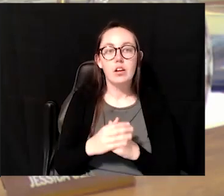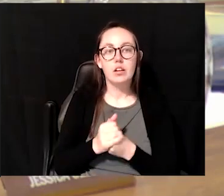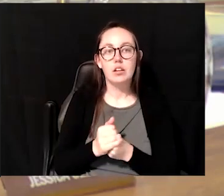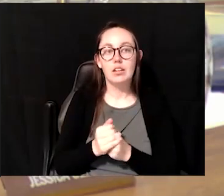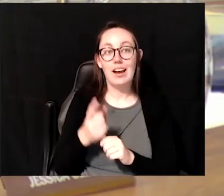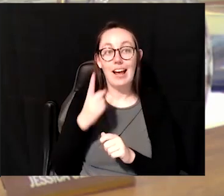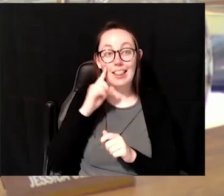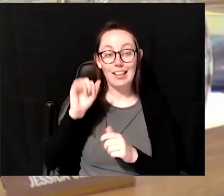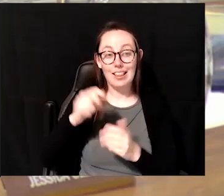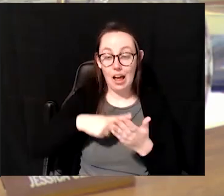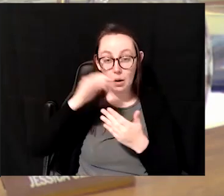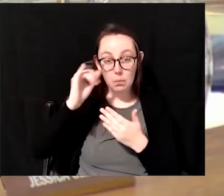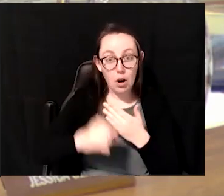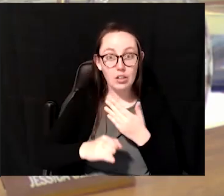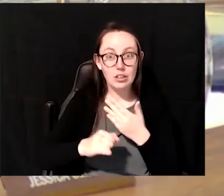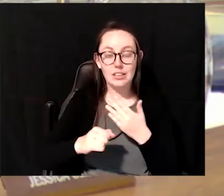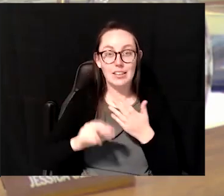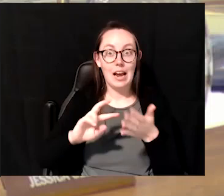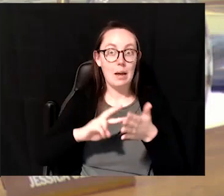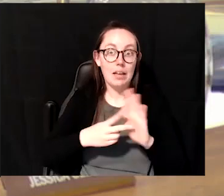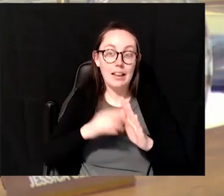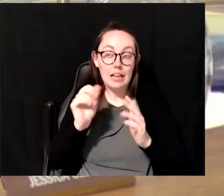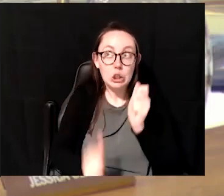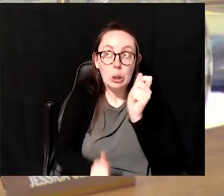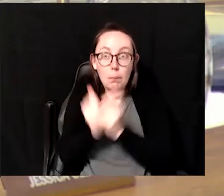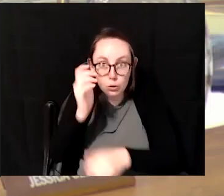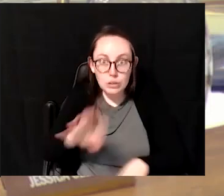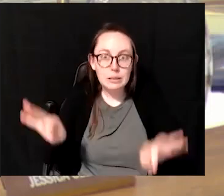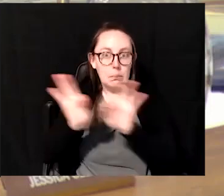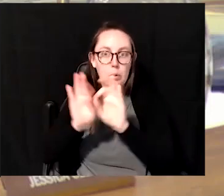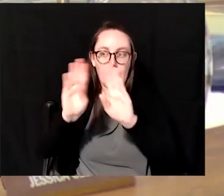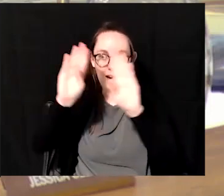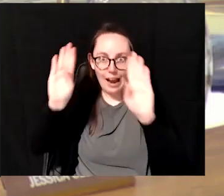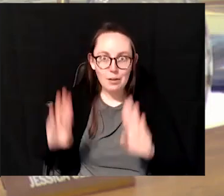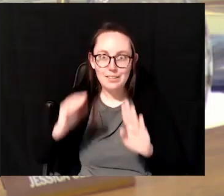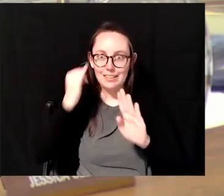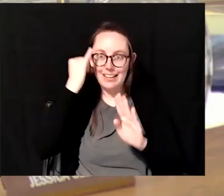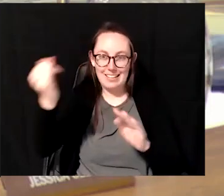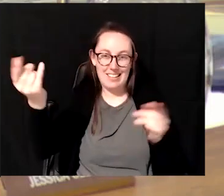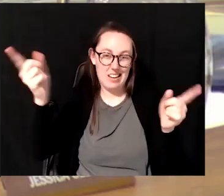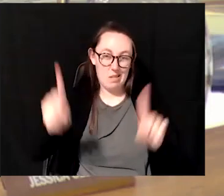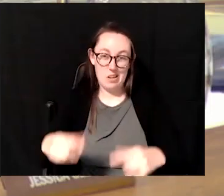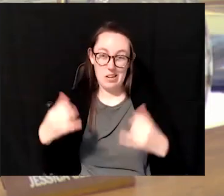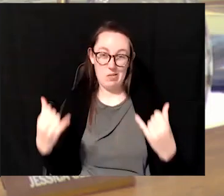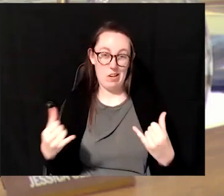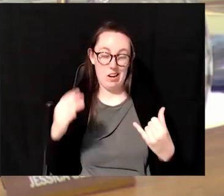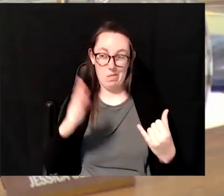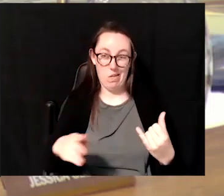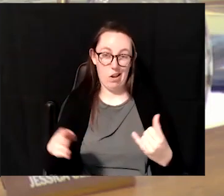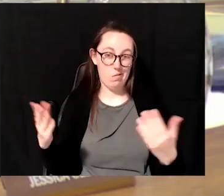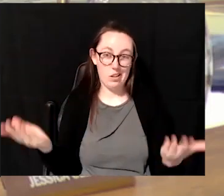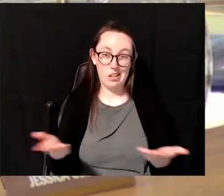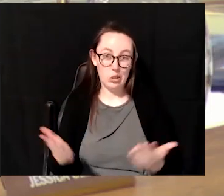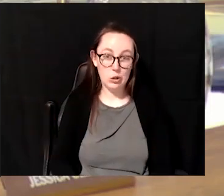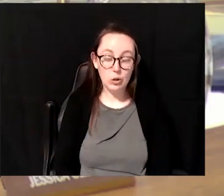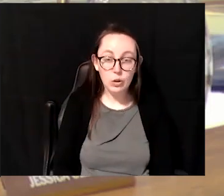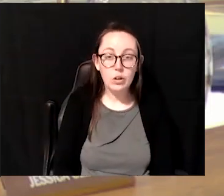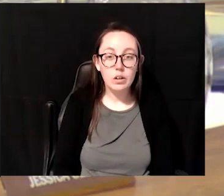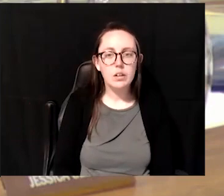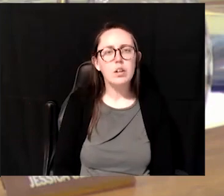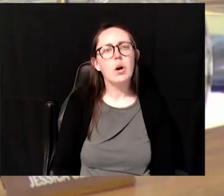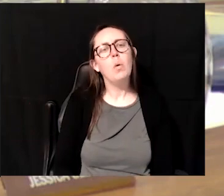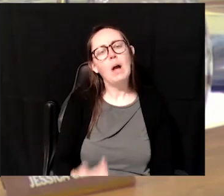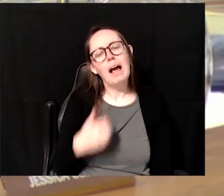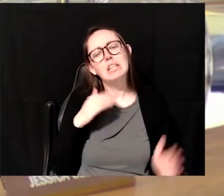the most important housing thing that's happening in this town and it's really you know aside from smaller projects